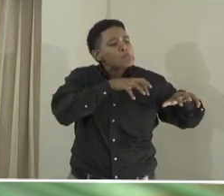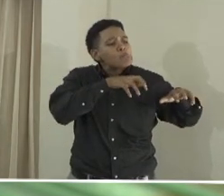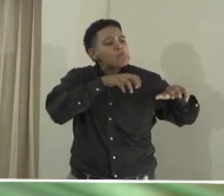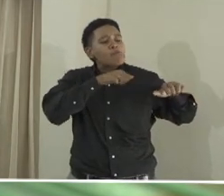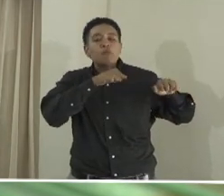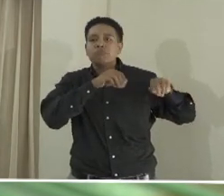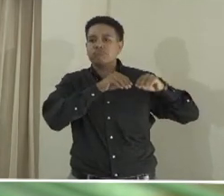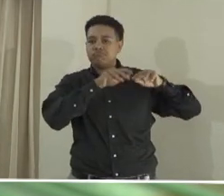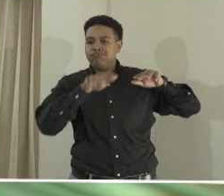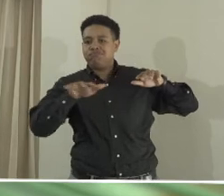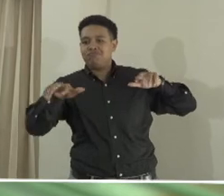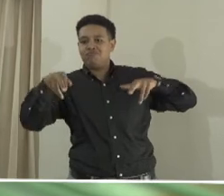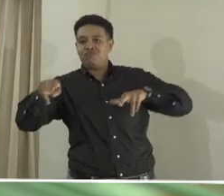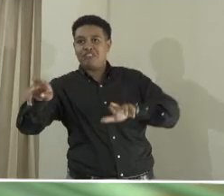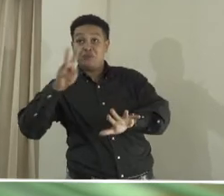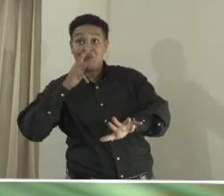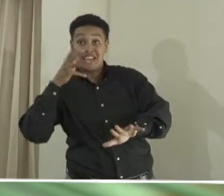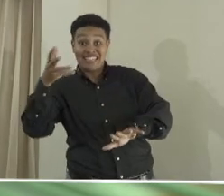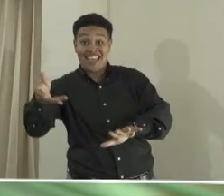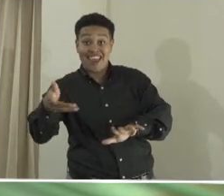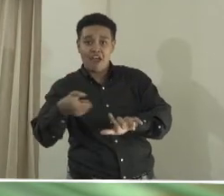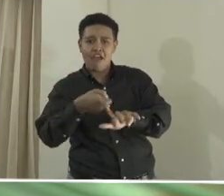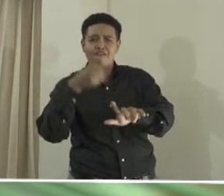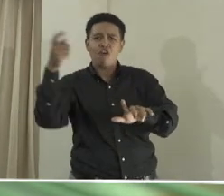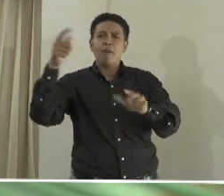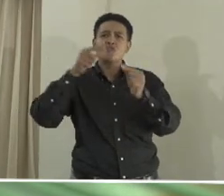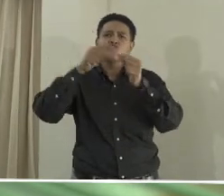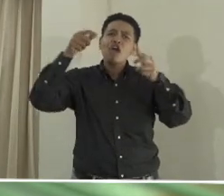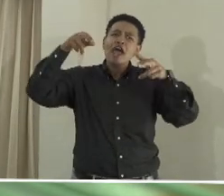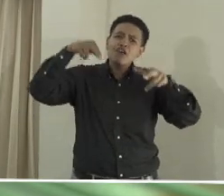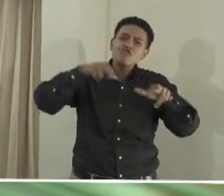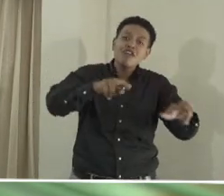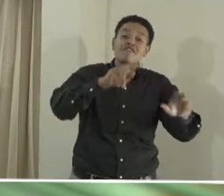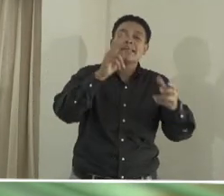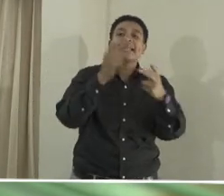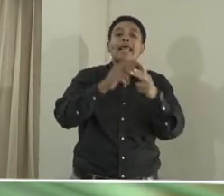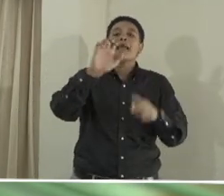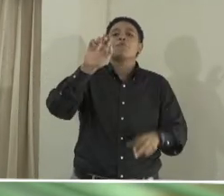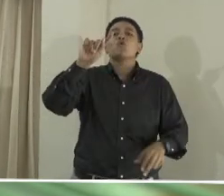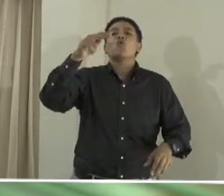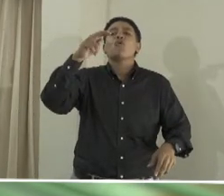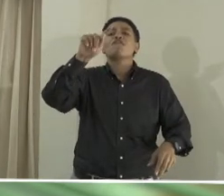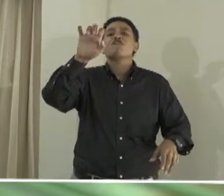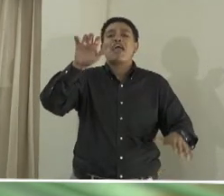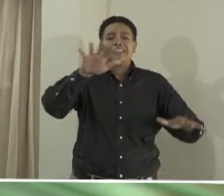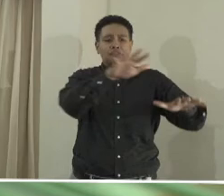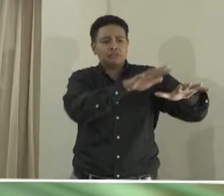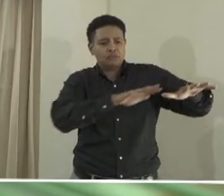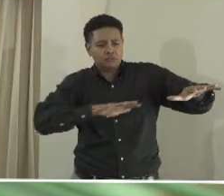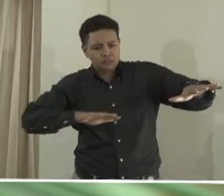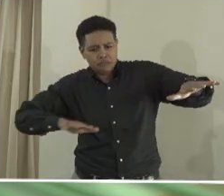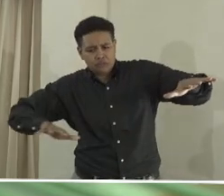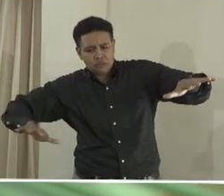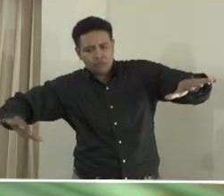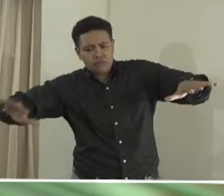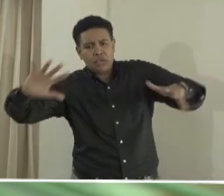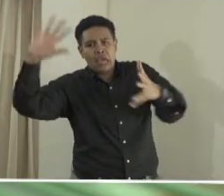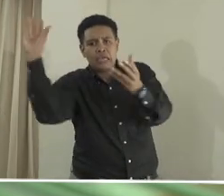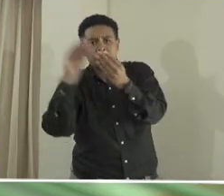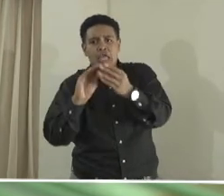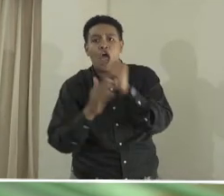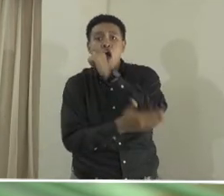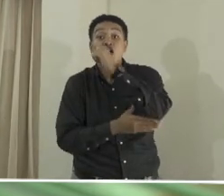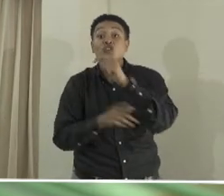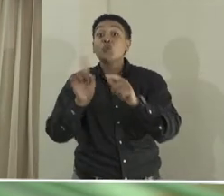Lebanon, and from the great river, the Euphrates, all the Hittite country to the